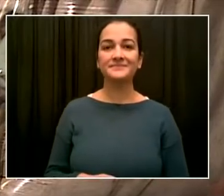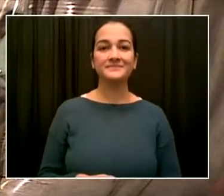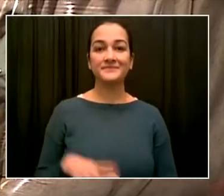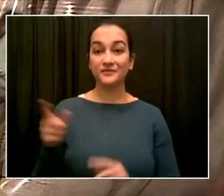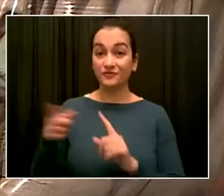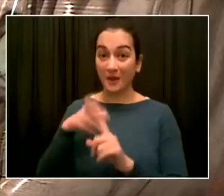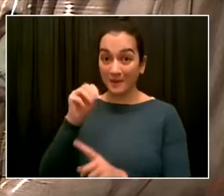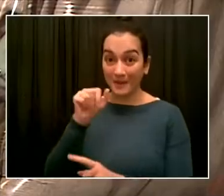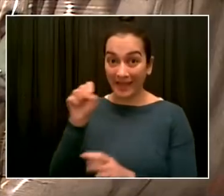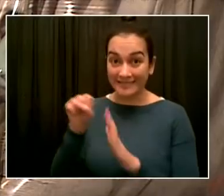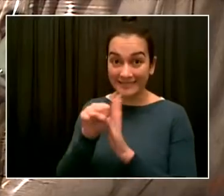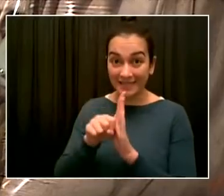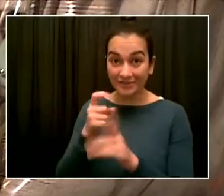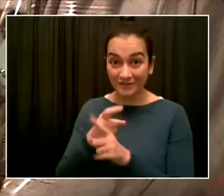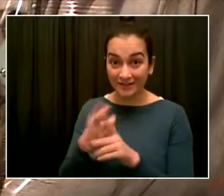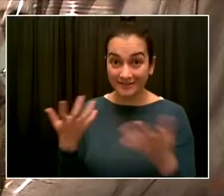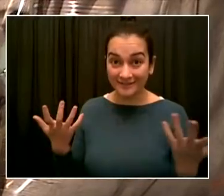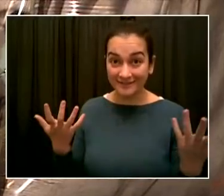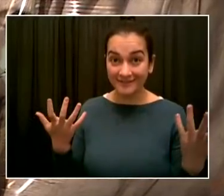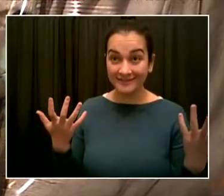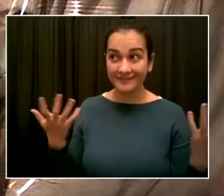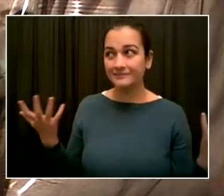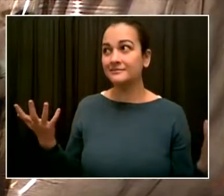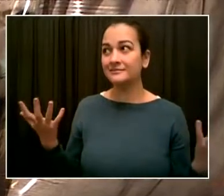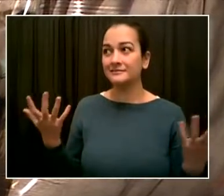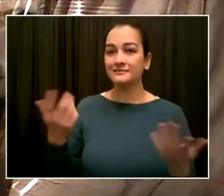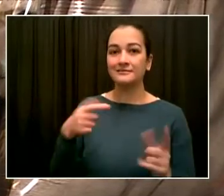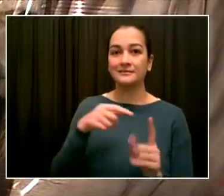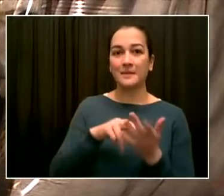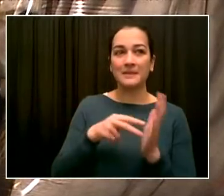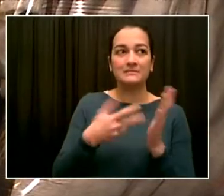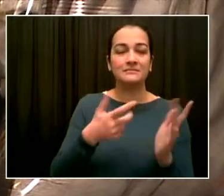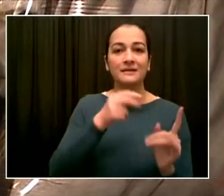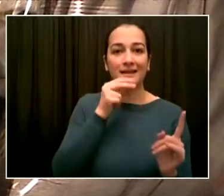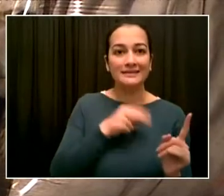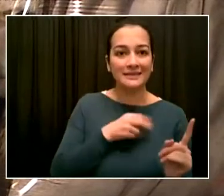a great place to be. I'm going to Connecticut, so I've got that covered. All right.